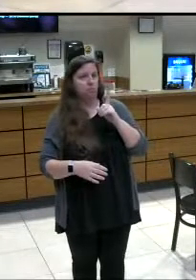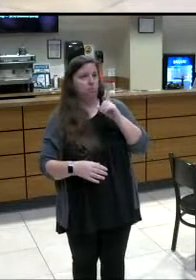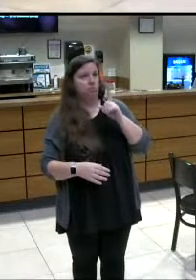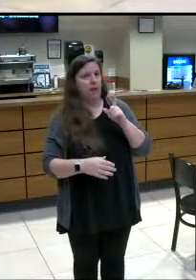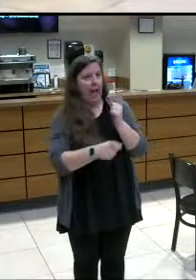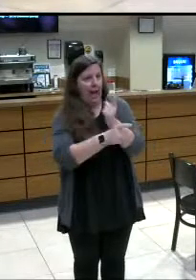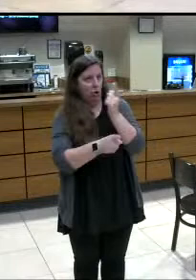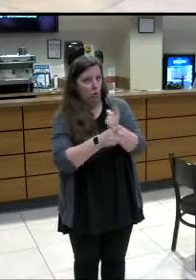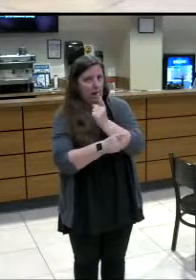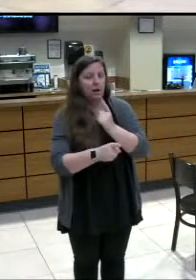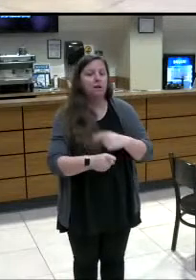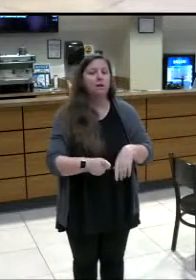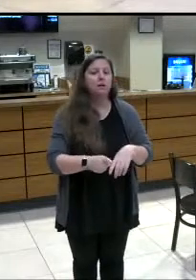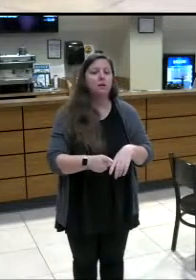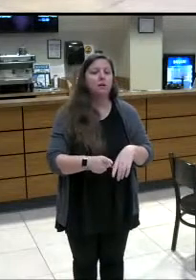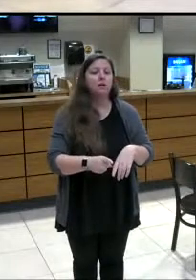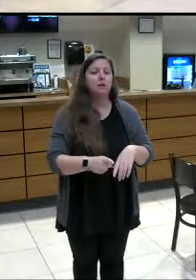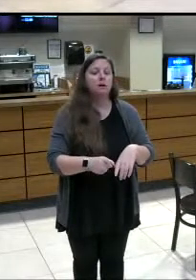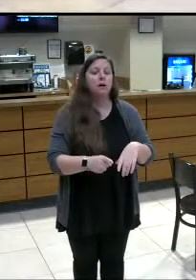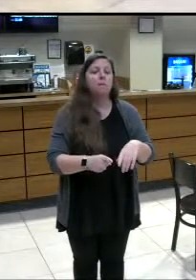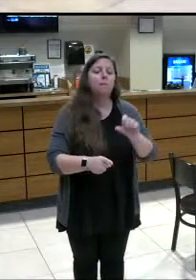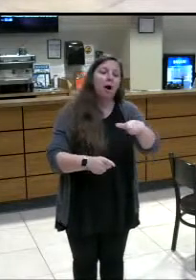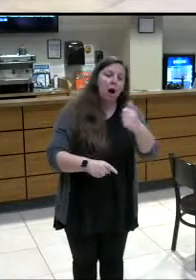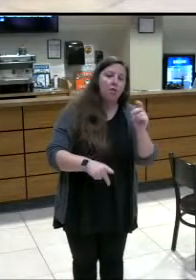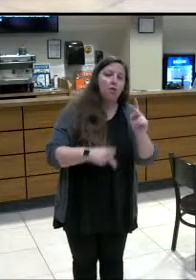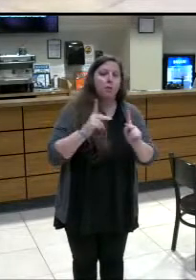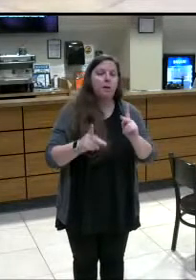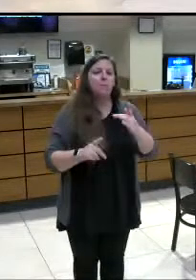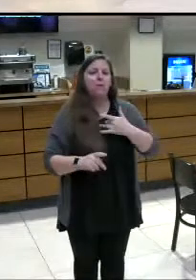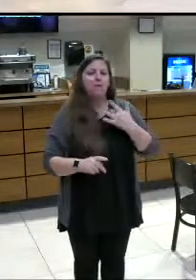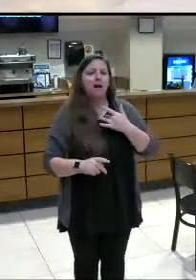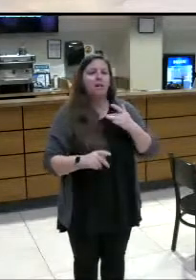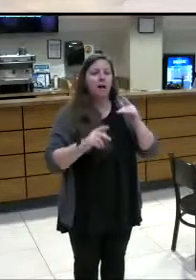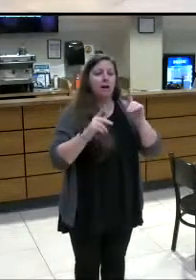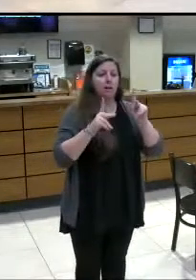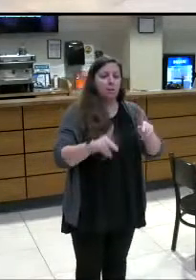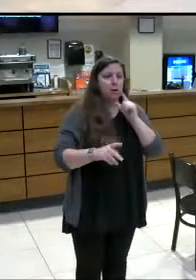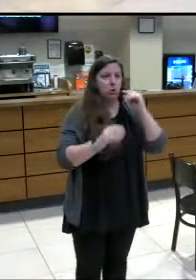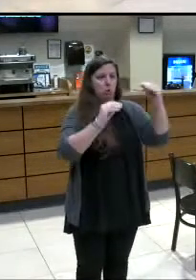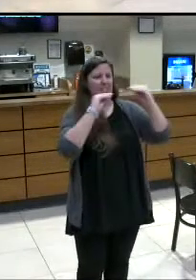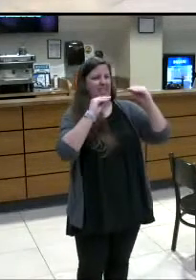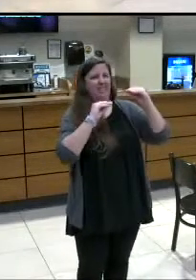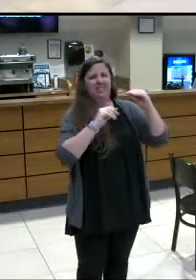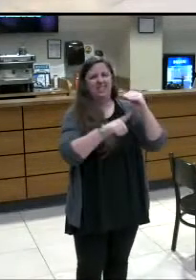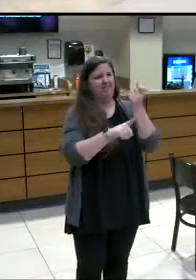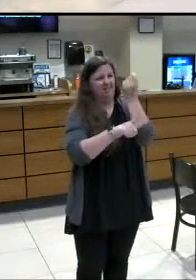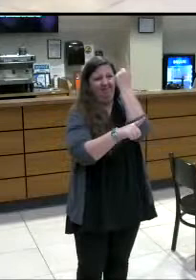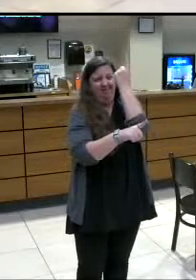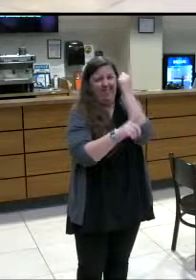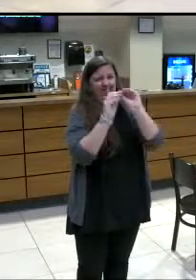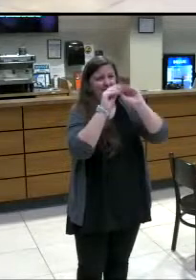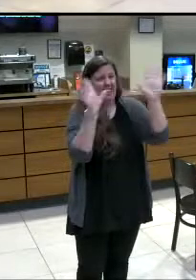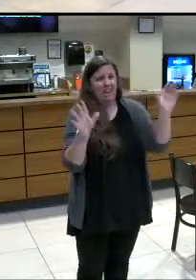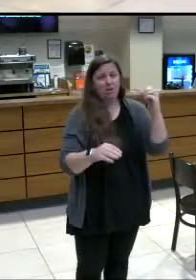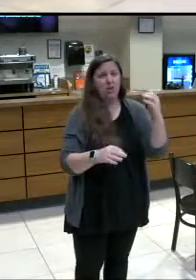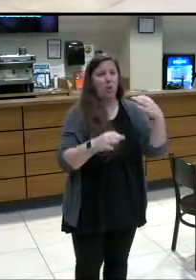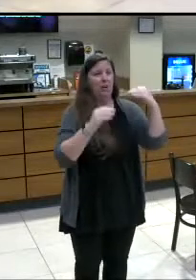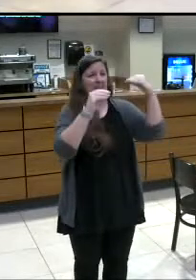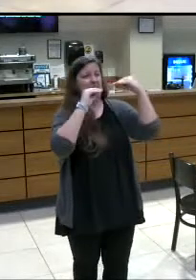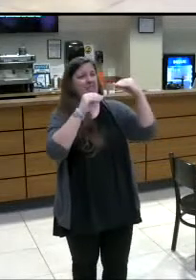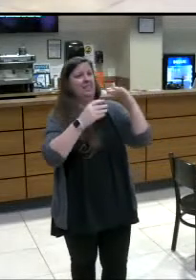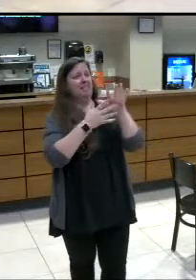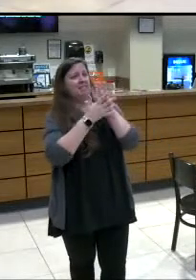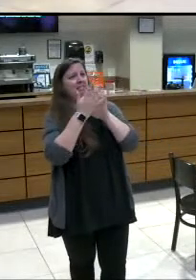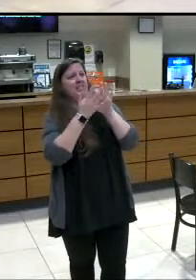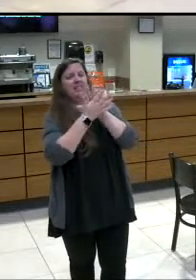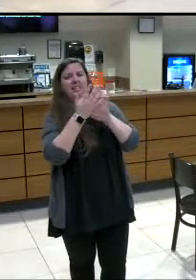be a true grasp from the person that's redelivering it. So then they're getting, I don't want to say a watered down version.